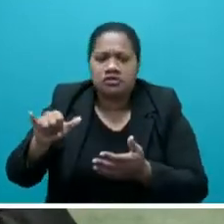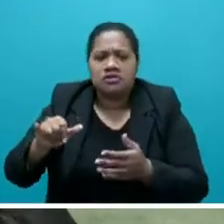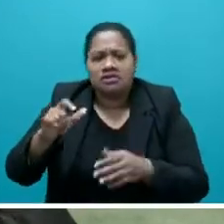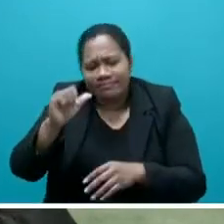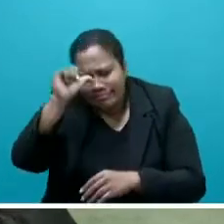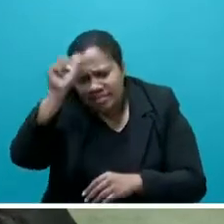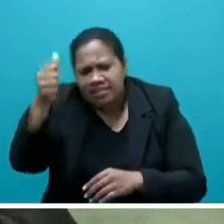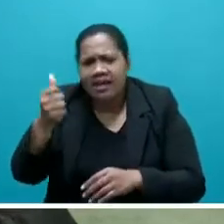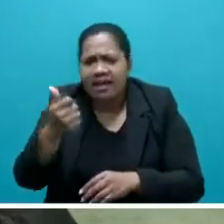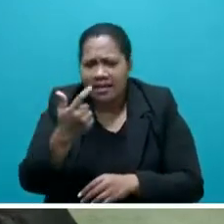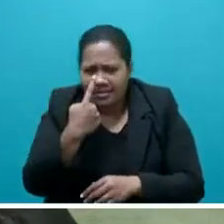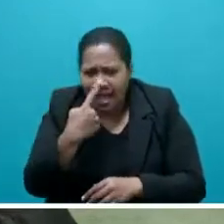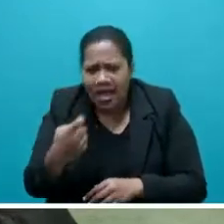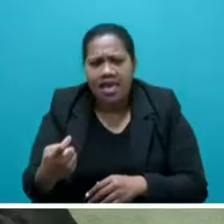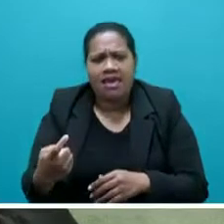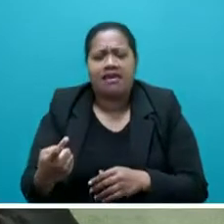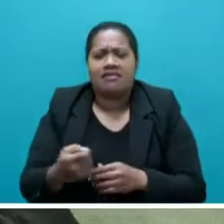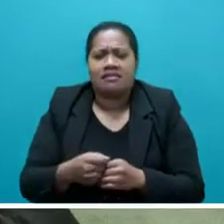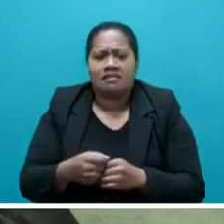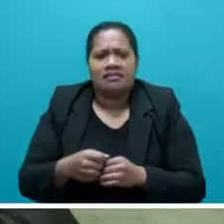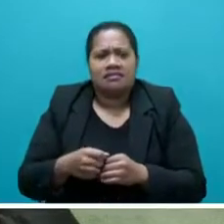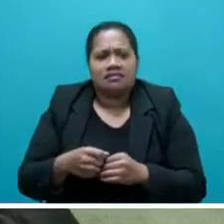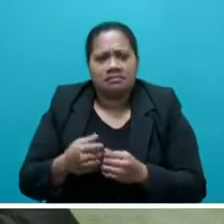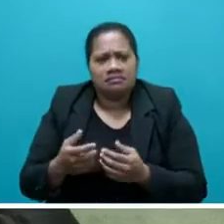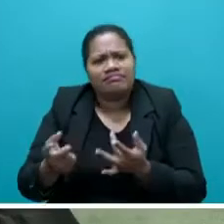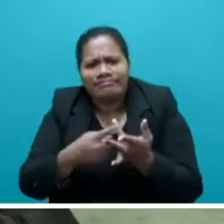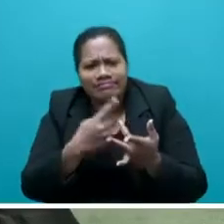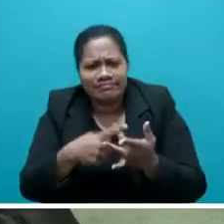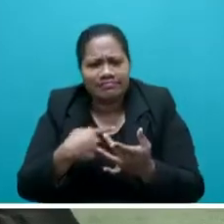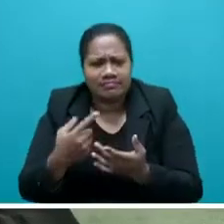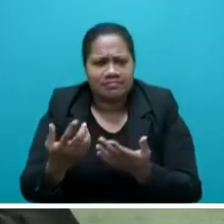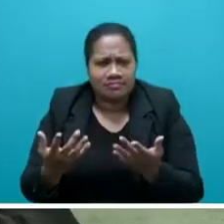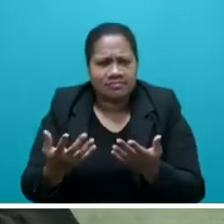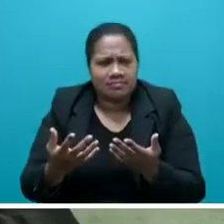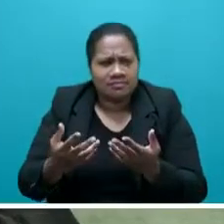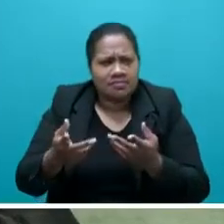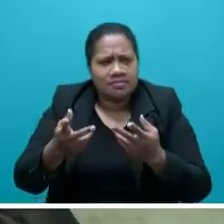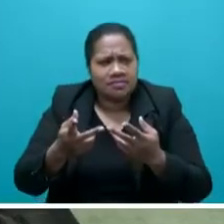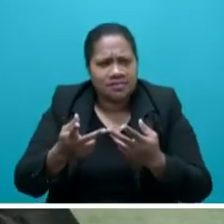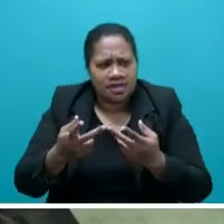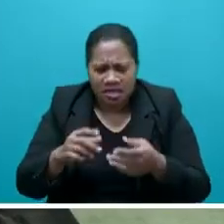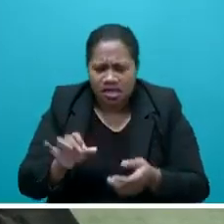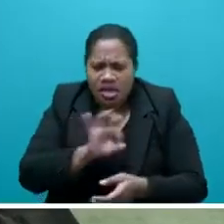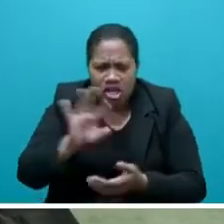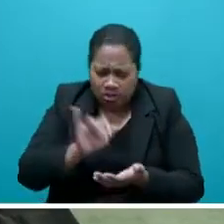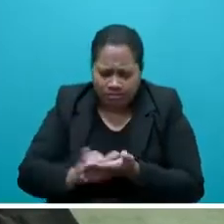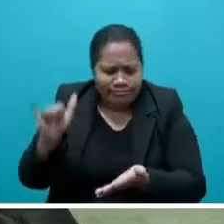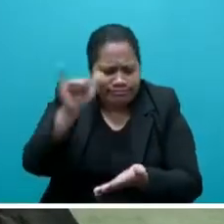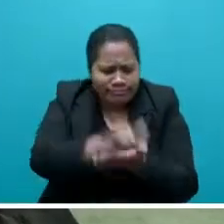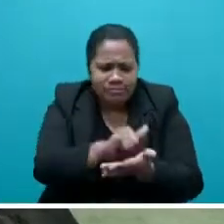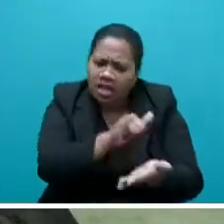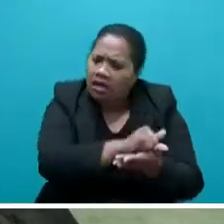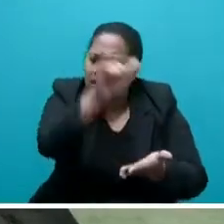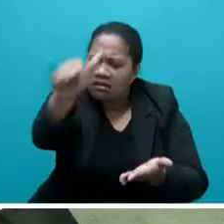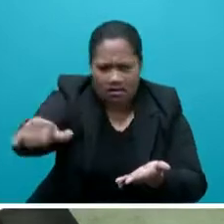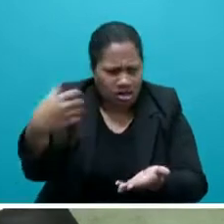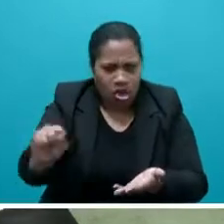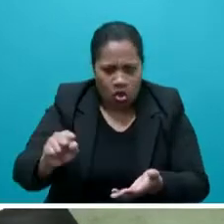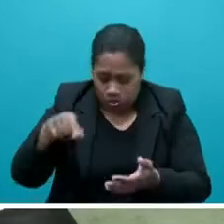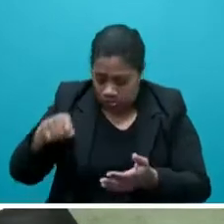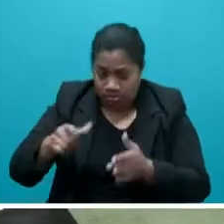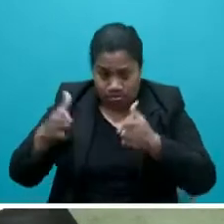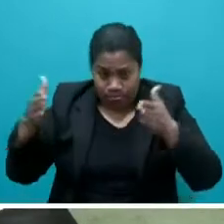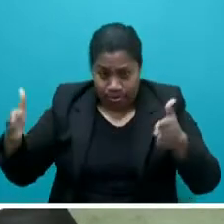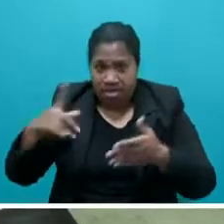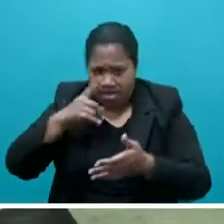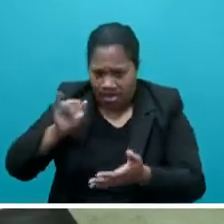places, non-stop, which means we'll get more tourists coming in, getting to main catchment areas, flying to Dallas where the American Airlines is based. All